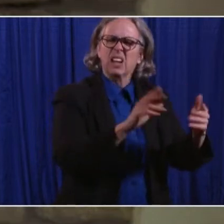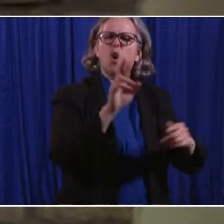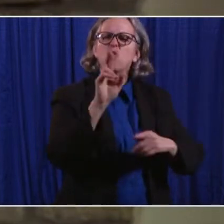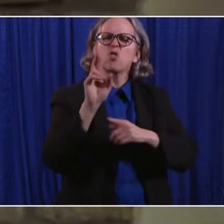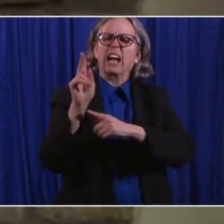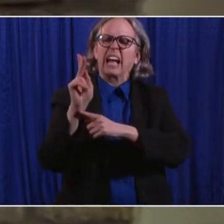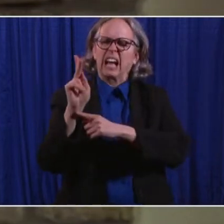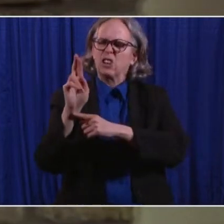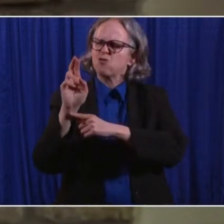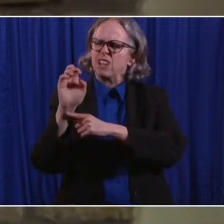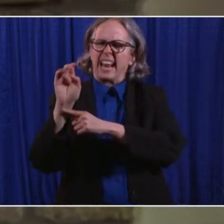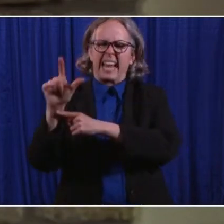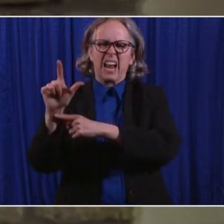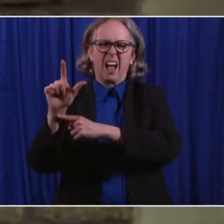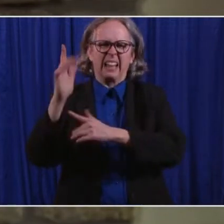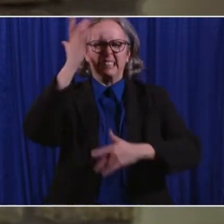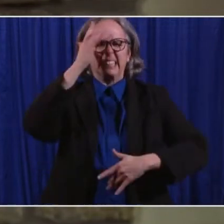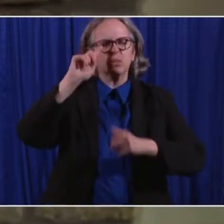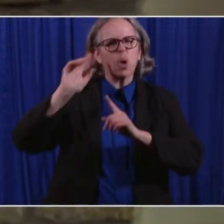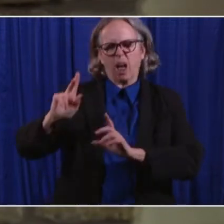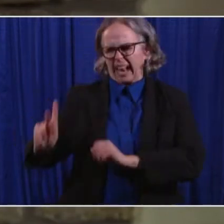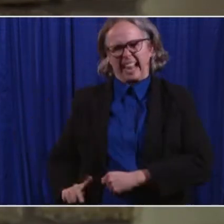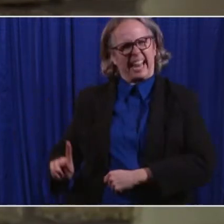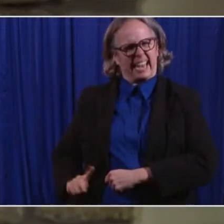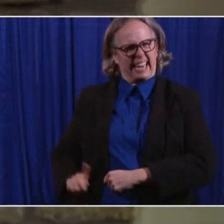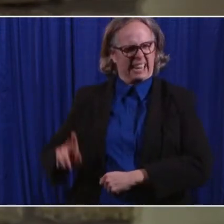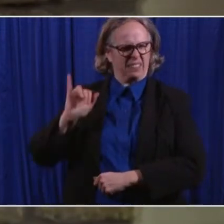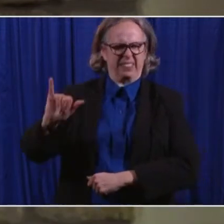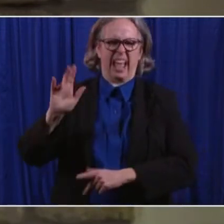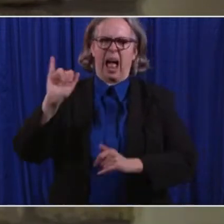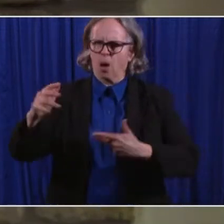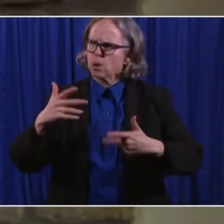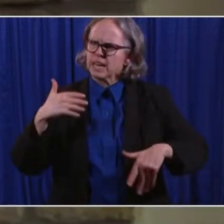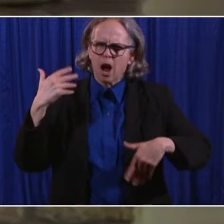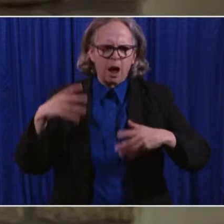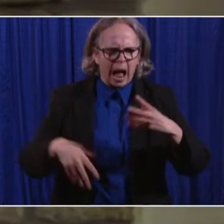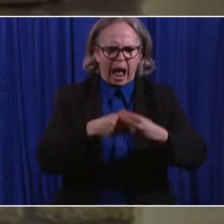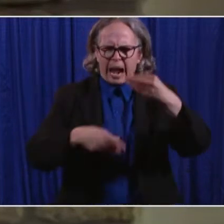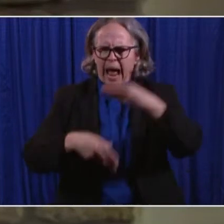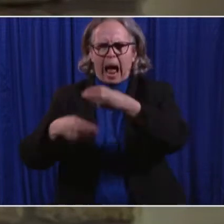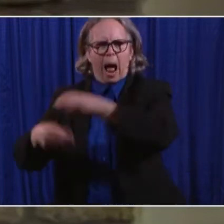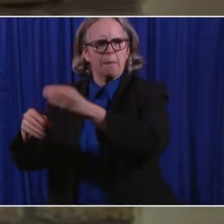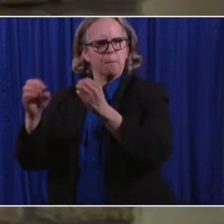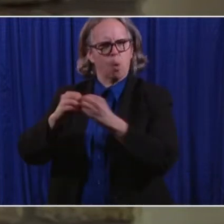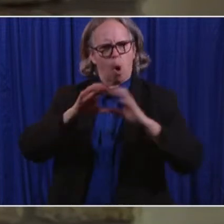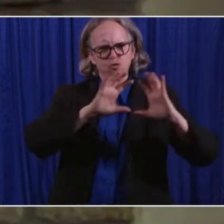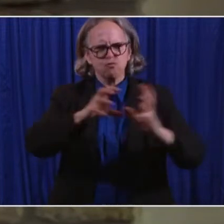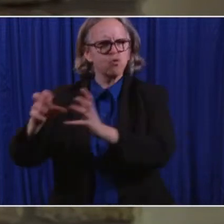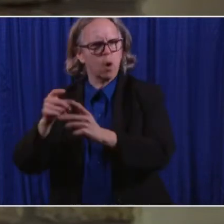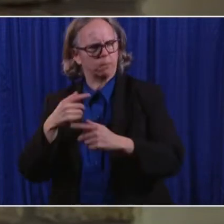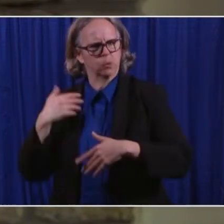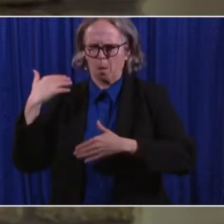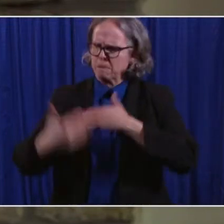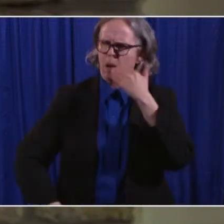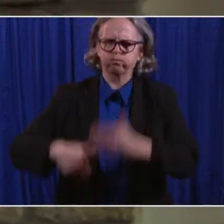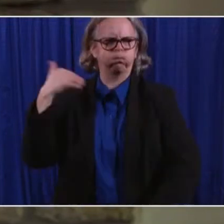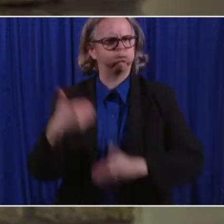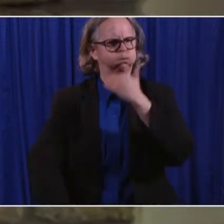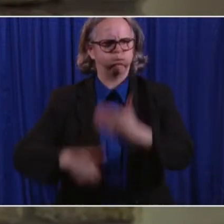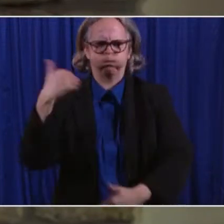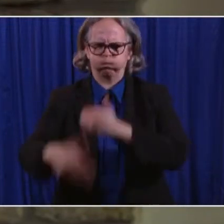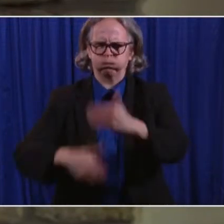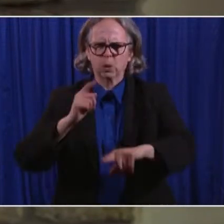is moving forward very, very fast today as I talk to different providers as far as the vaccination